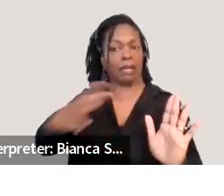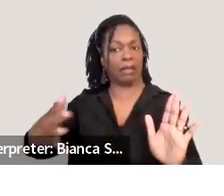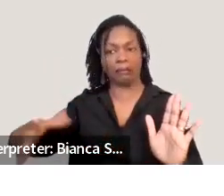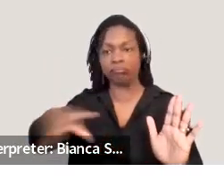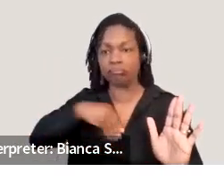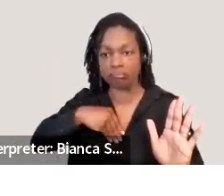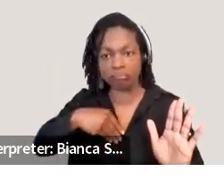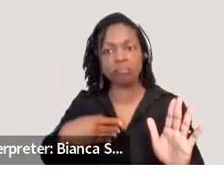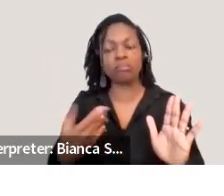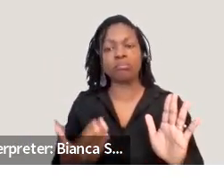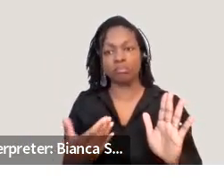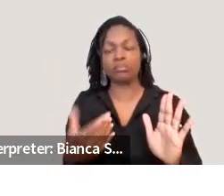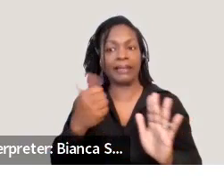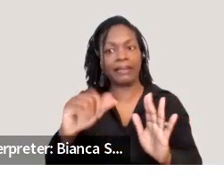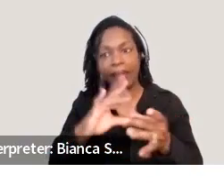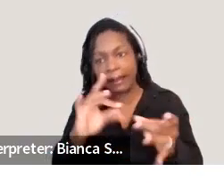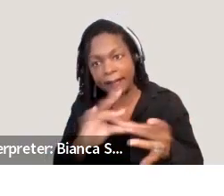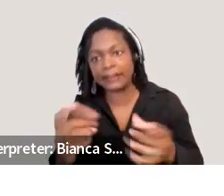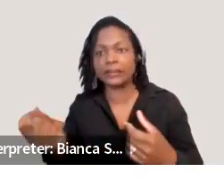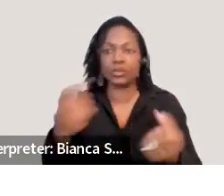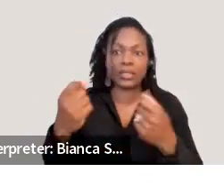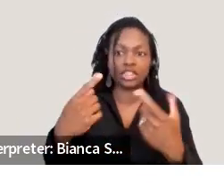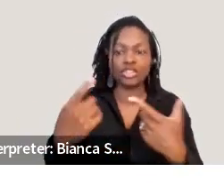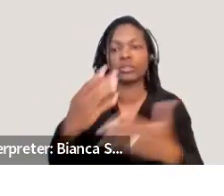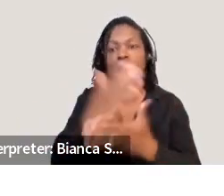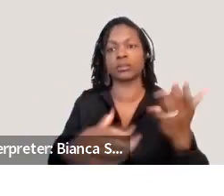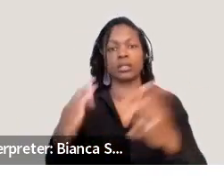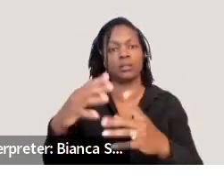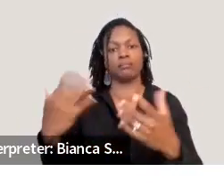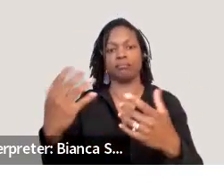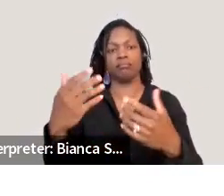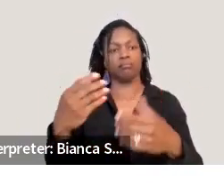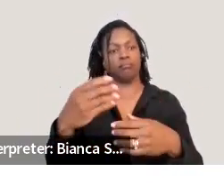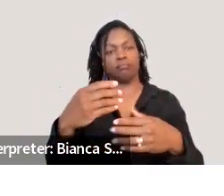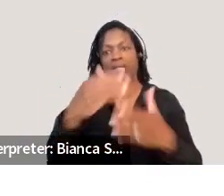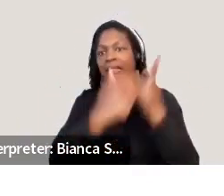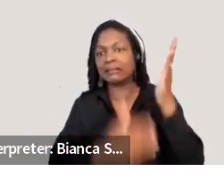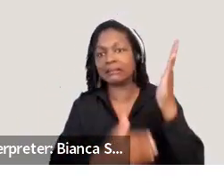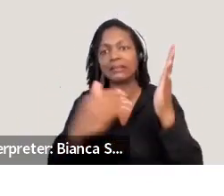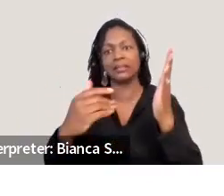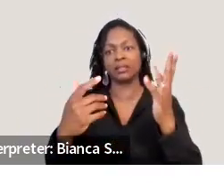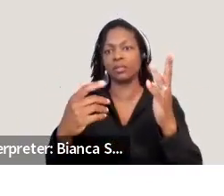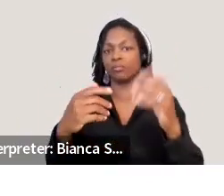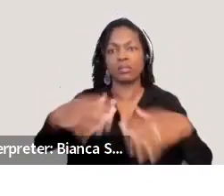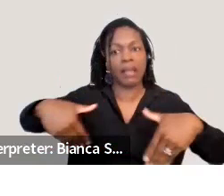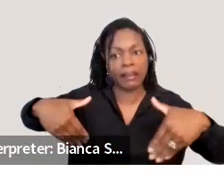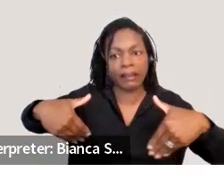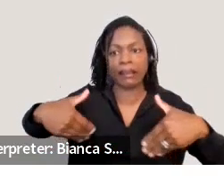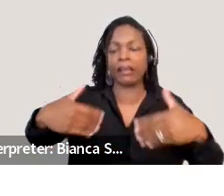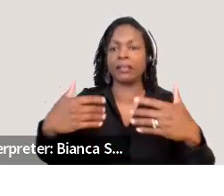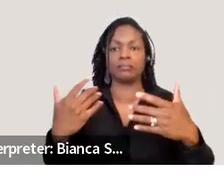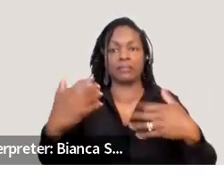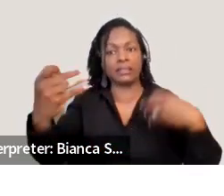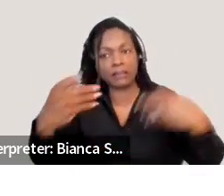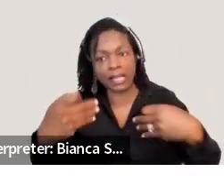you have any comments or any questions, or there's some content that you think would be useful to families that we don't